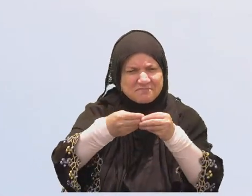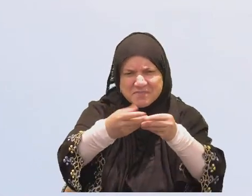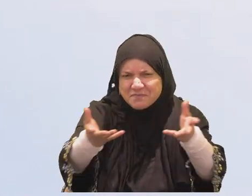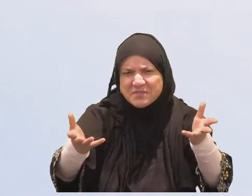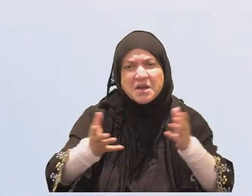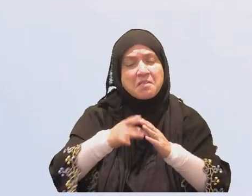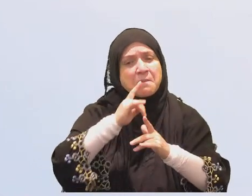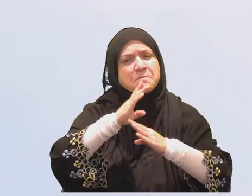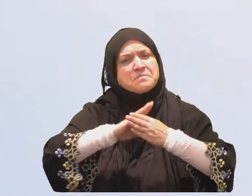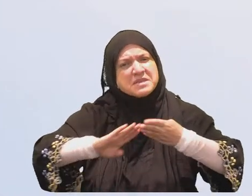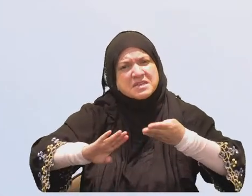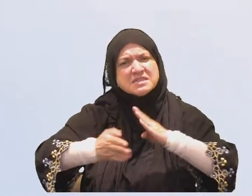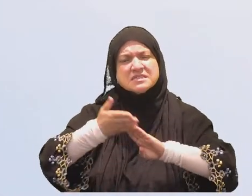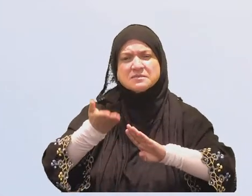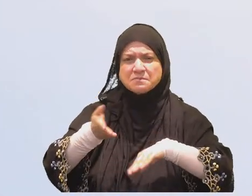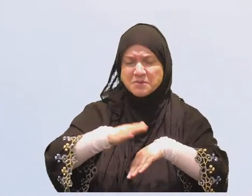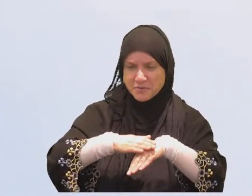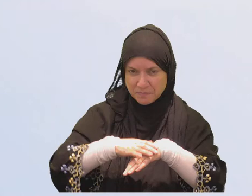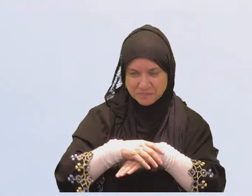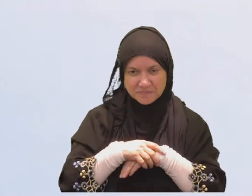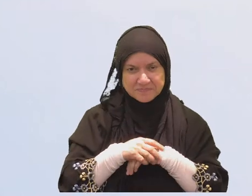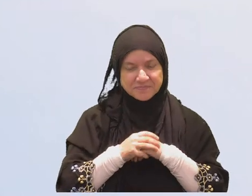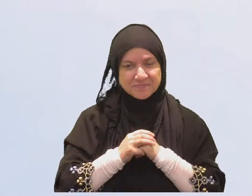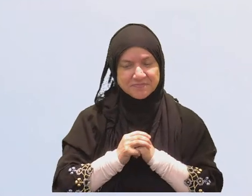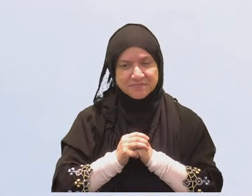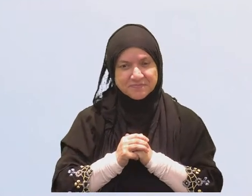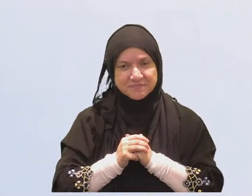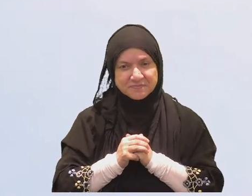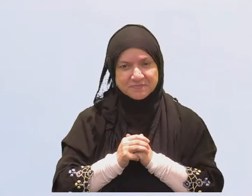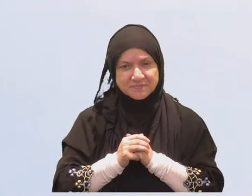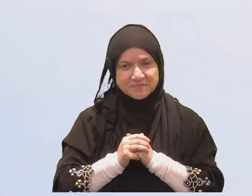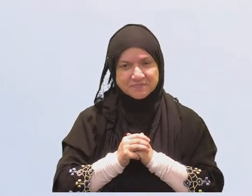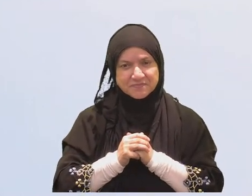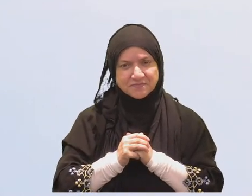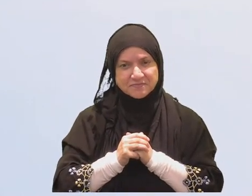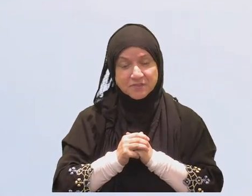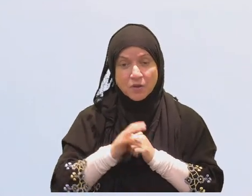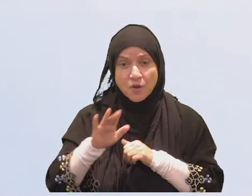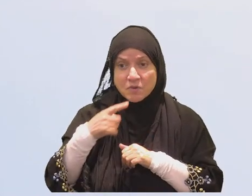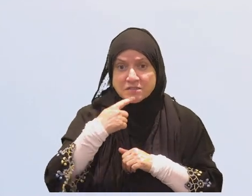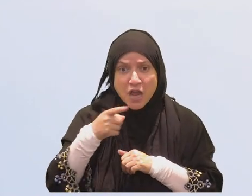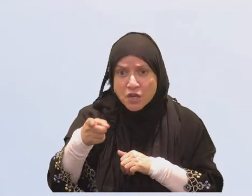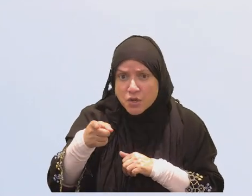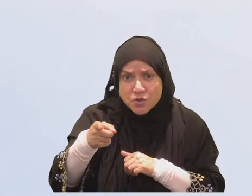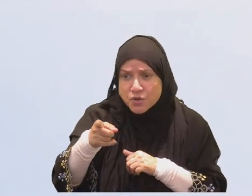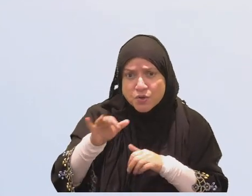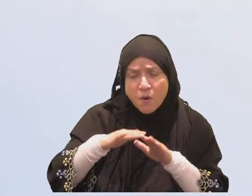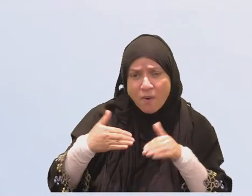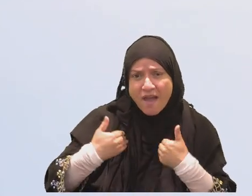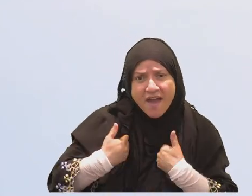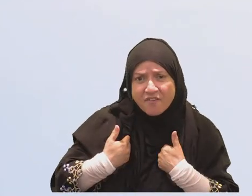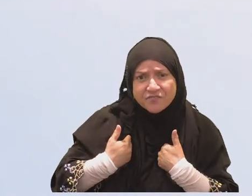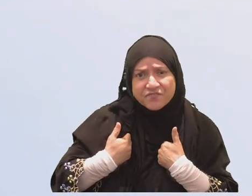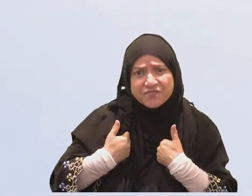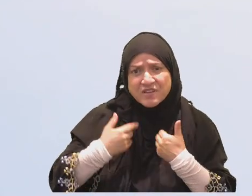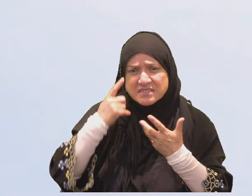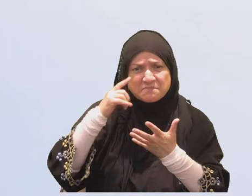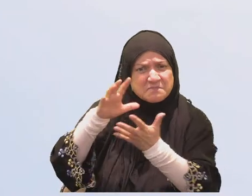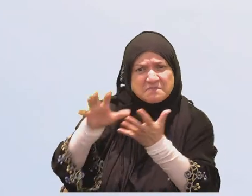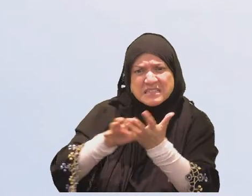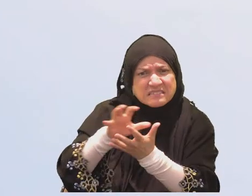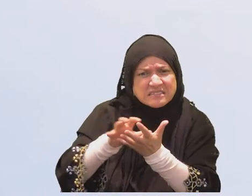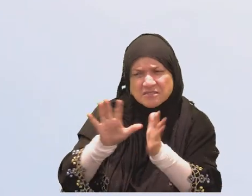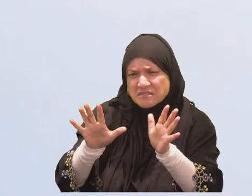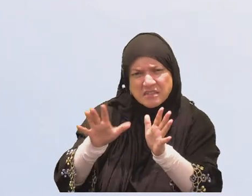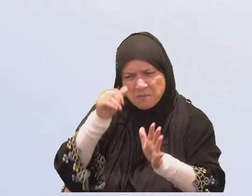That people, you don't have to be miserable. You don't have to be confused. You don't have to be